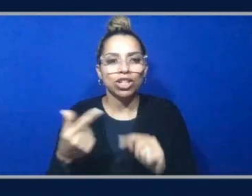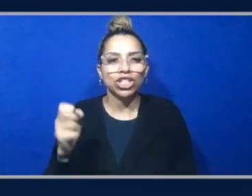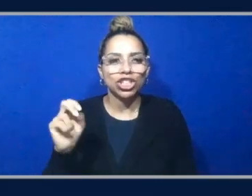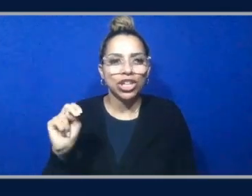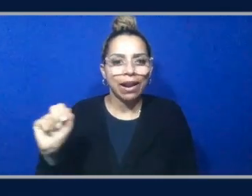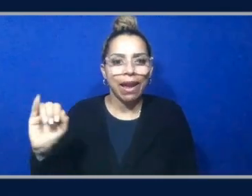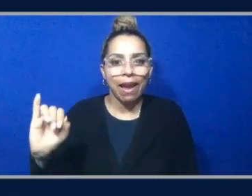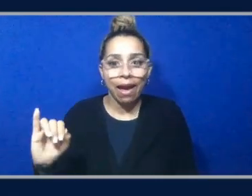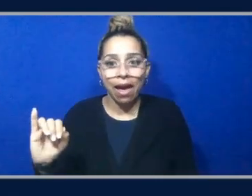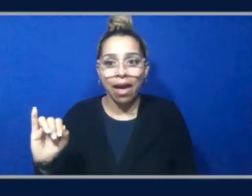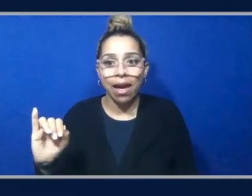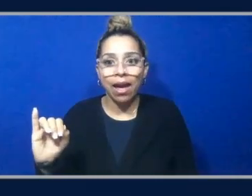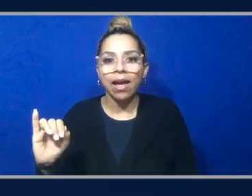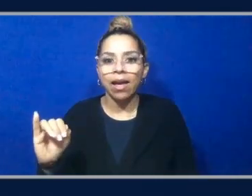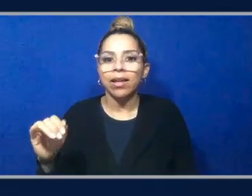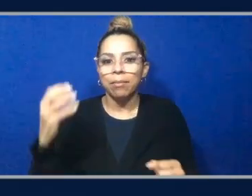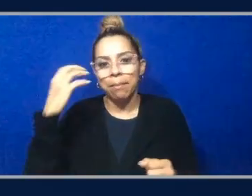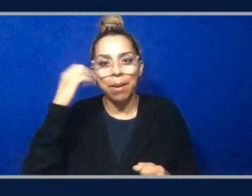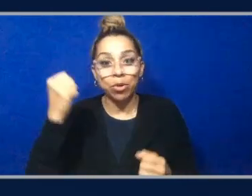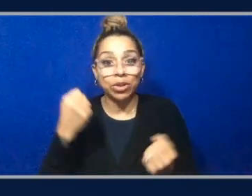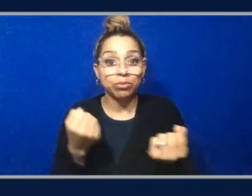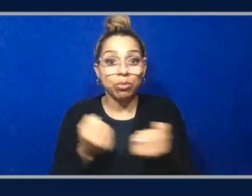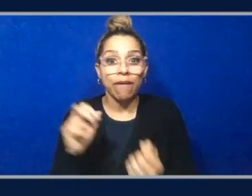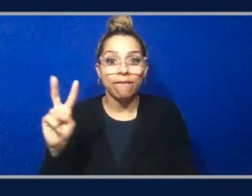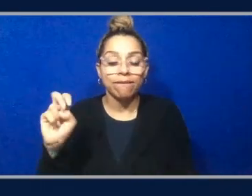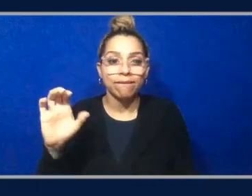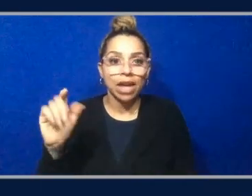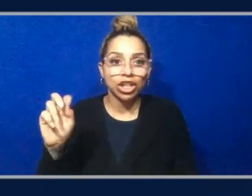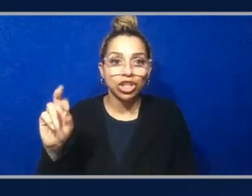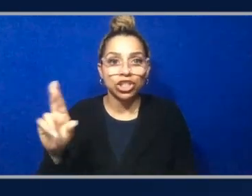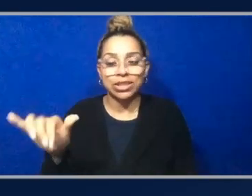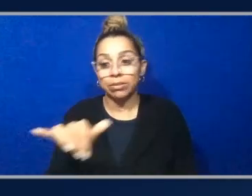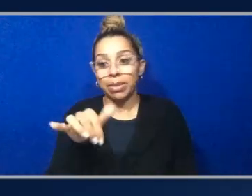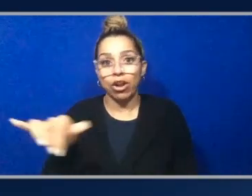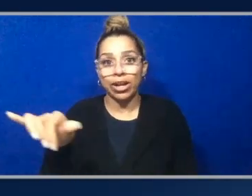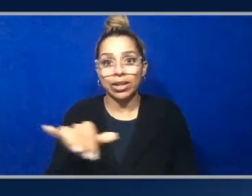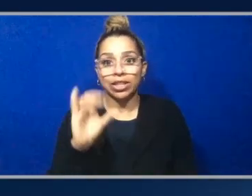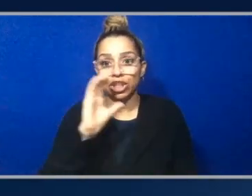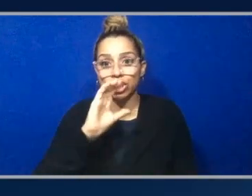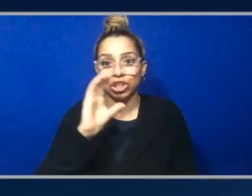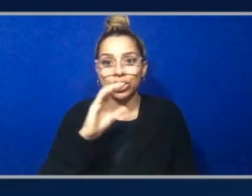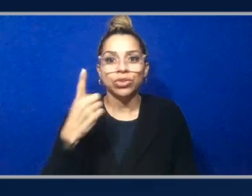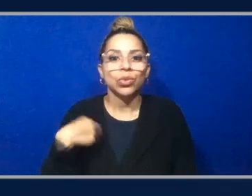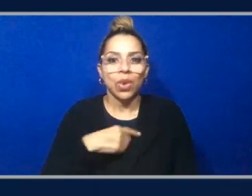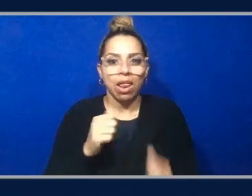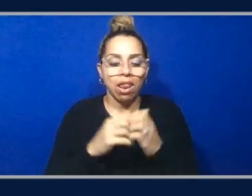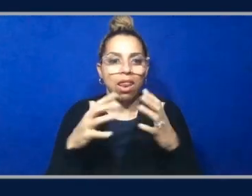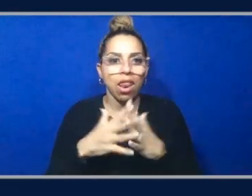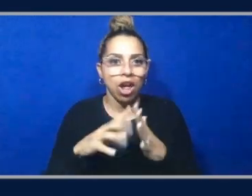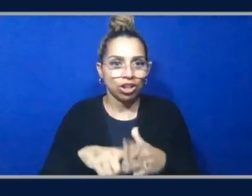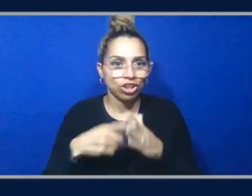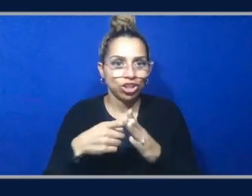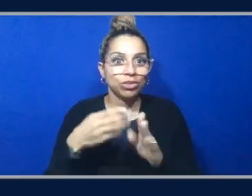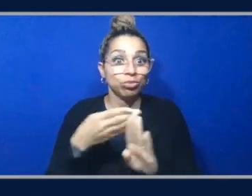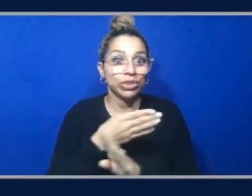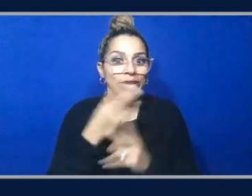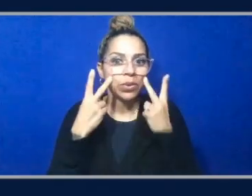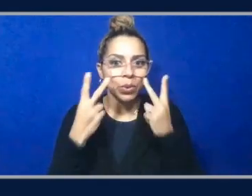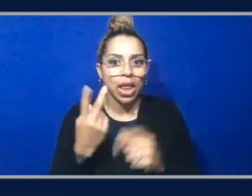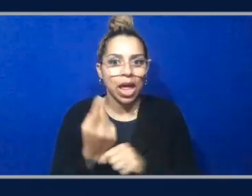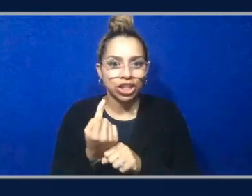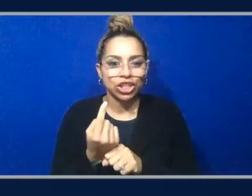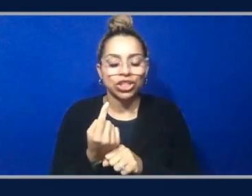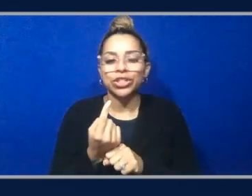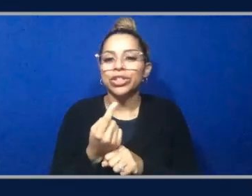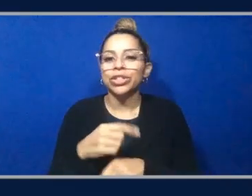support vector similarity search. We launched it in preview last year. We GA this year. So a lot of sessions for that. I just came out